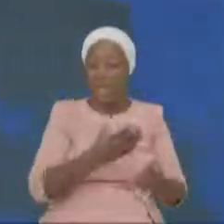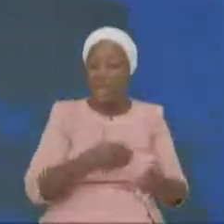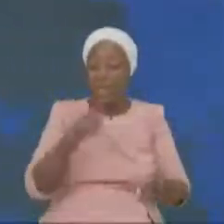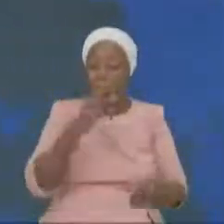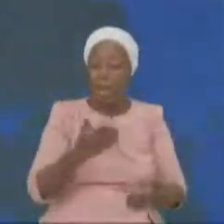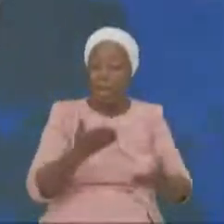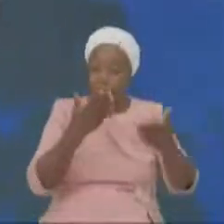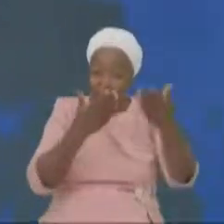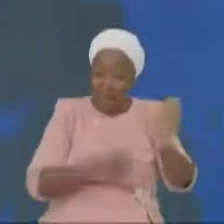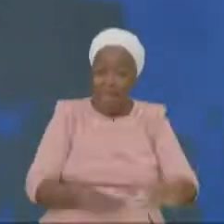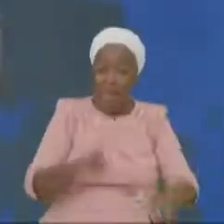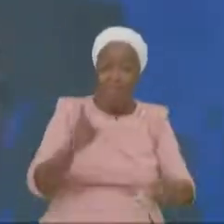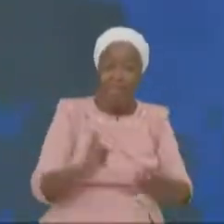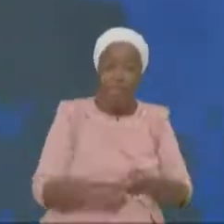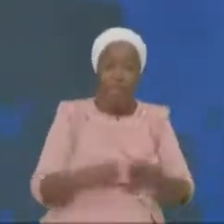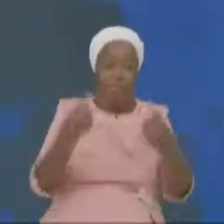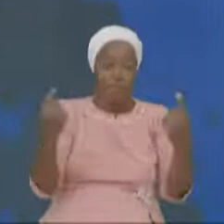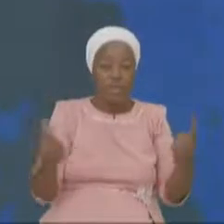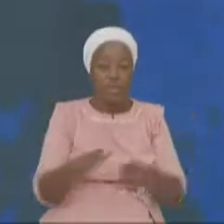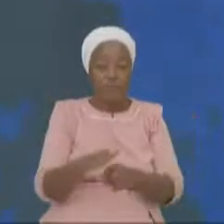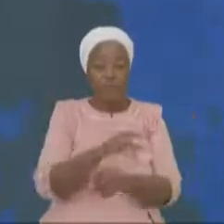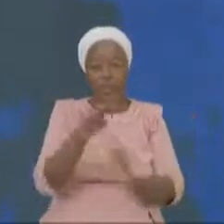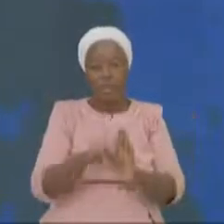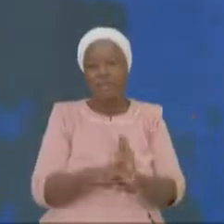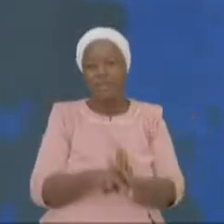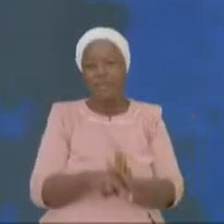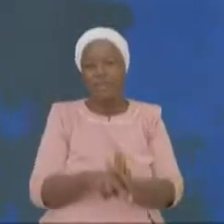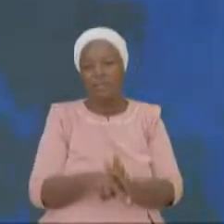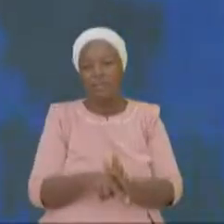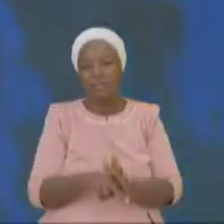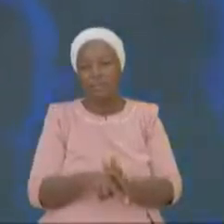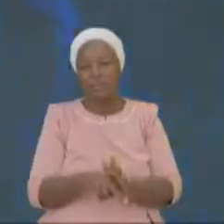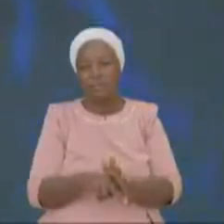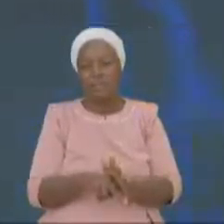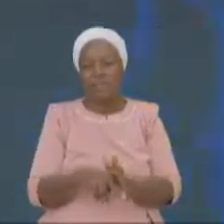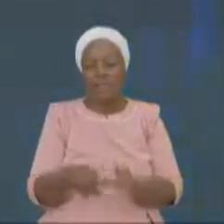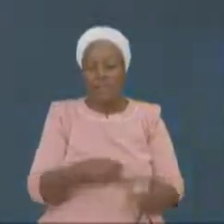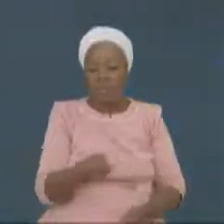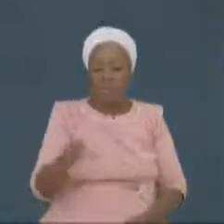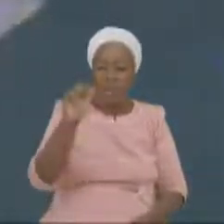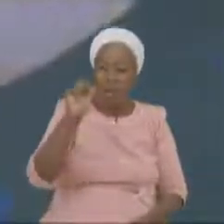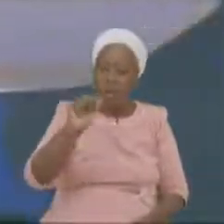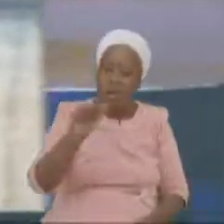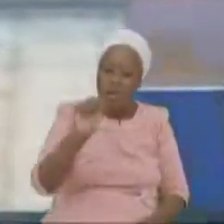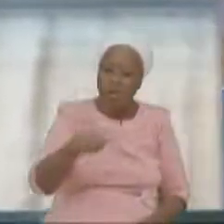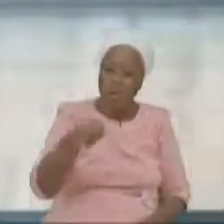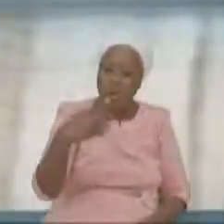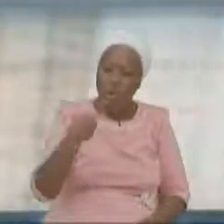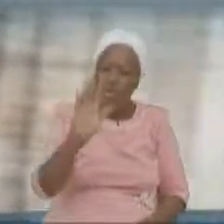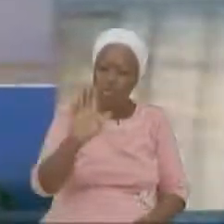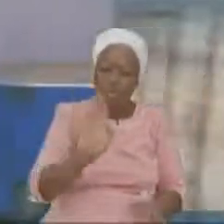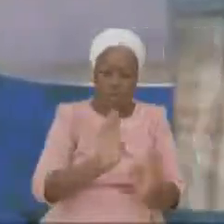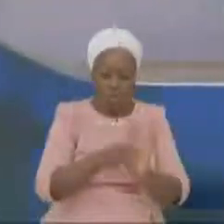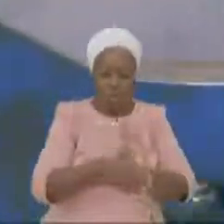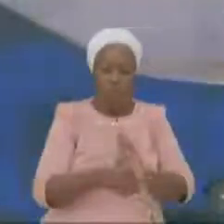dead to sinfulness. They knock at the door, those sins.